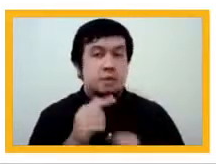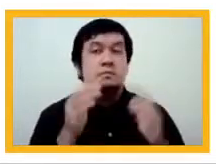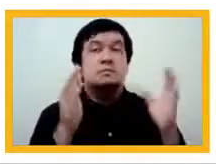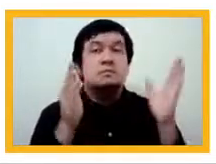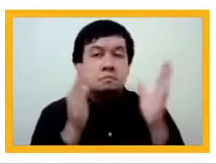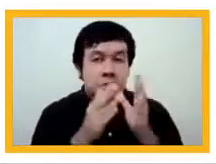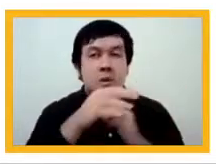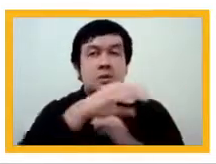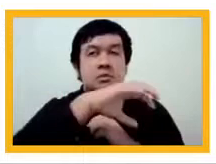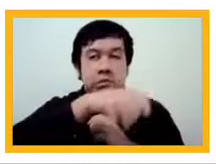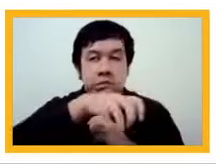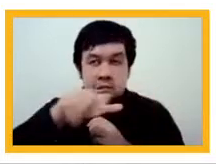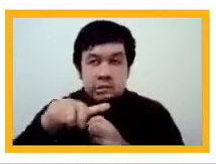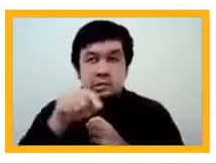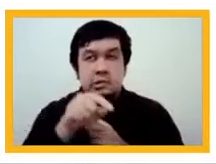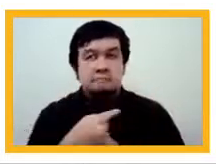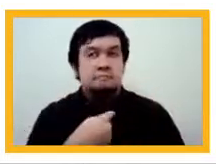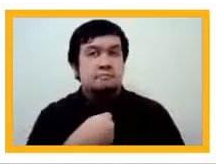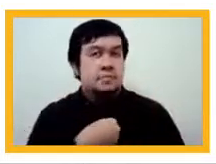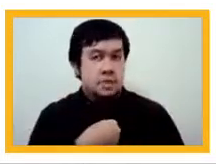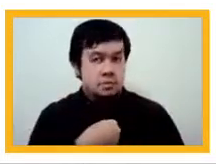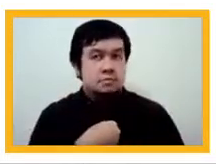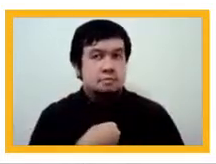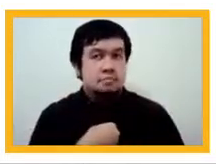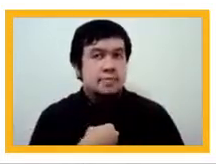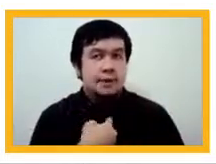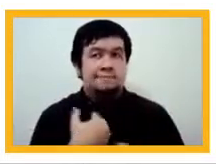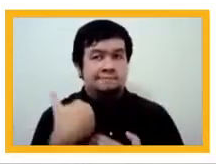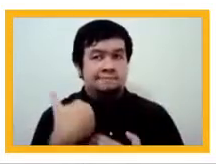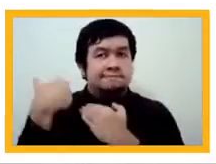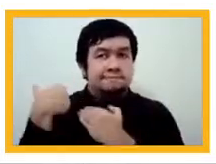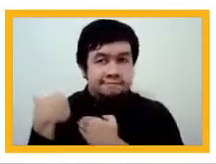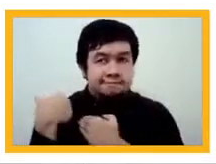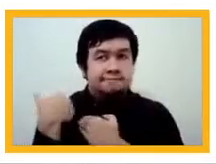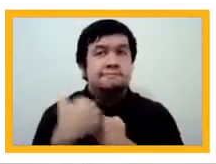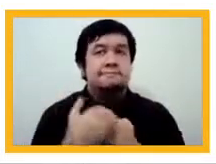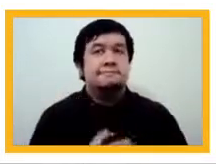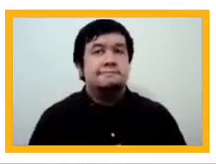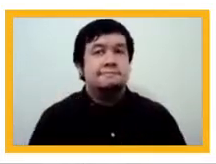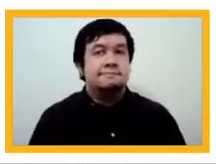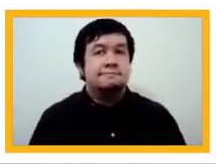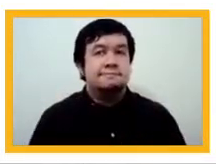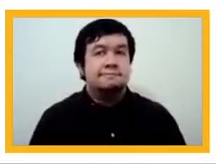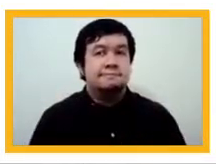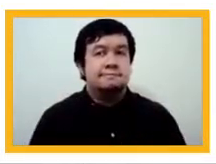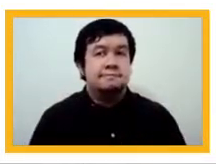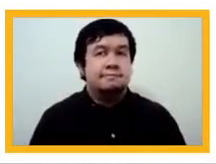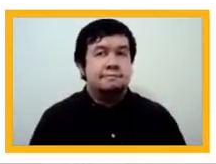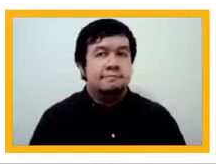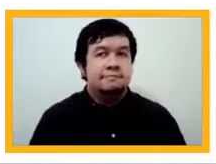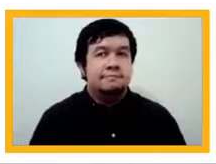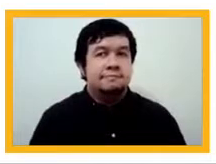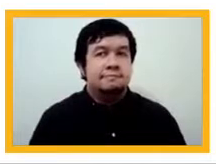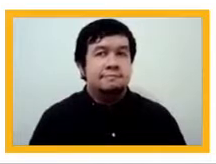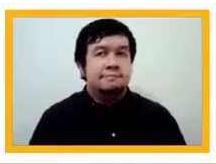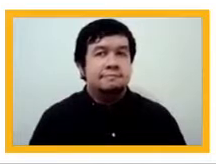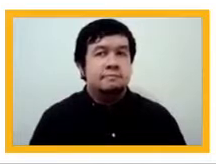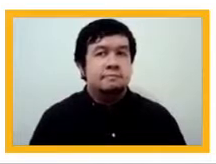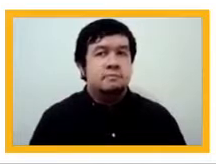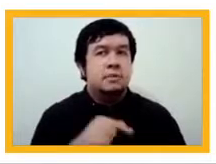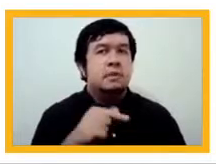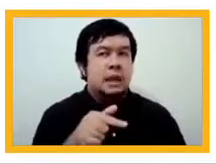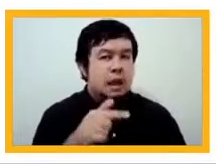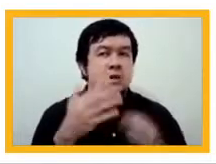Tibet context, but the, you know, small countries may not have this much of like a high quality contents and the